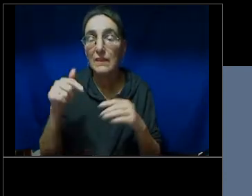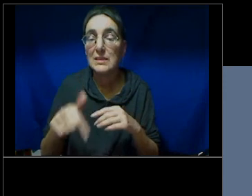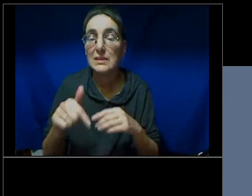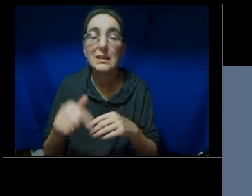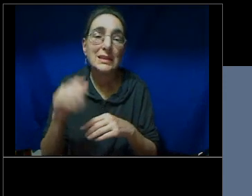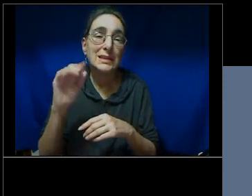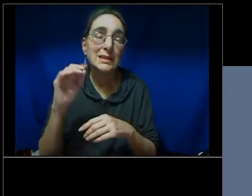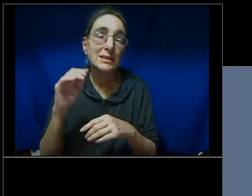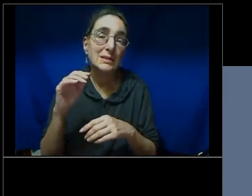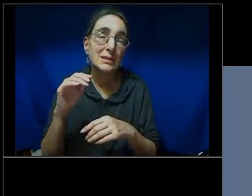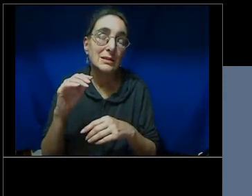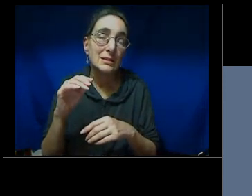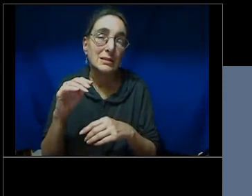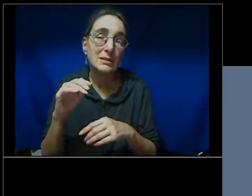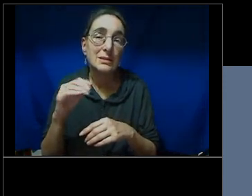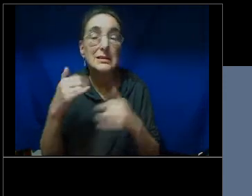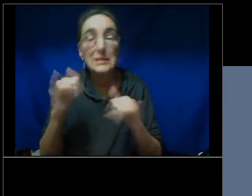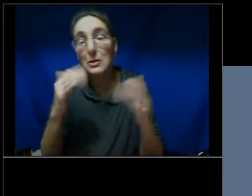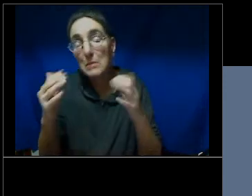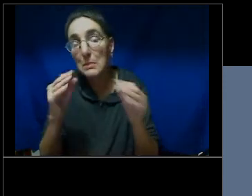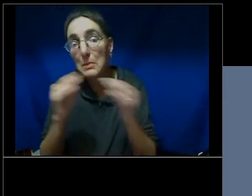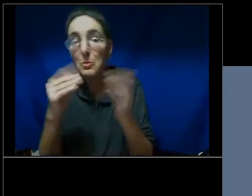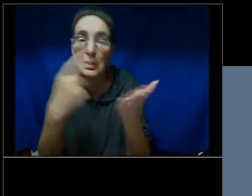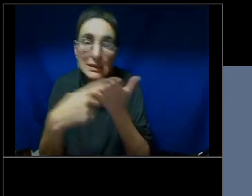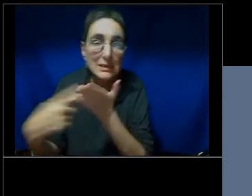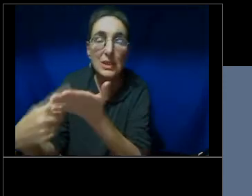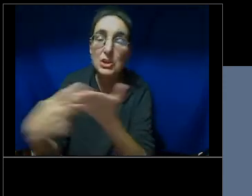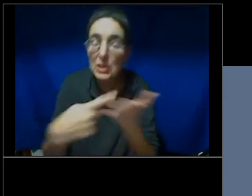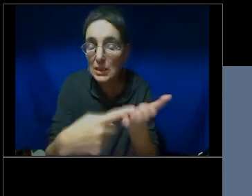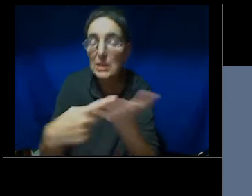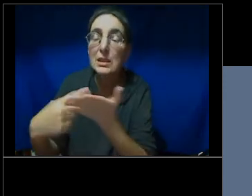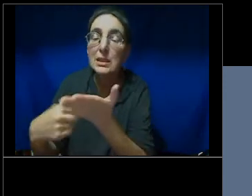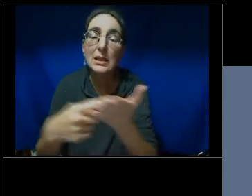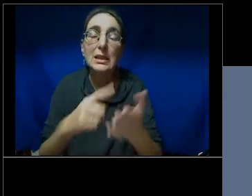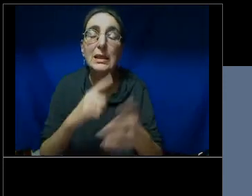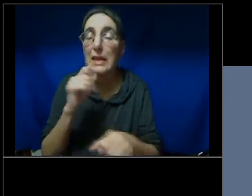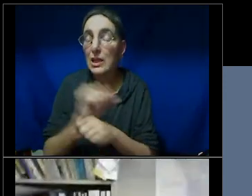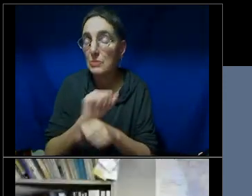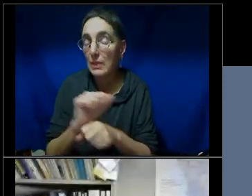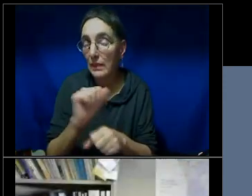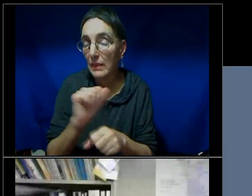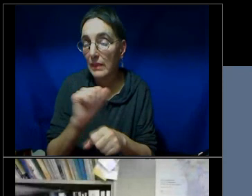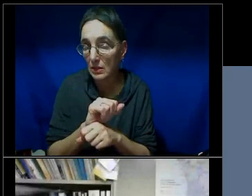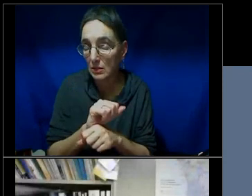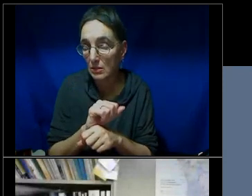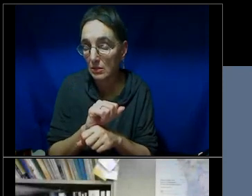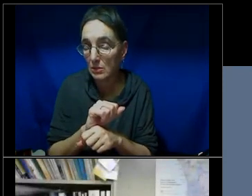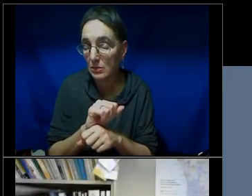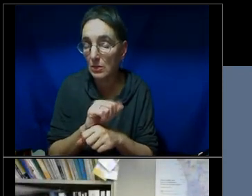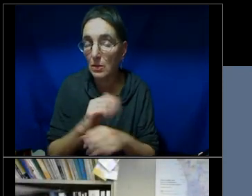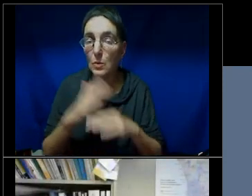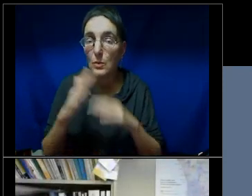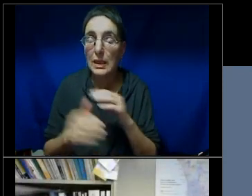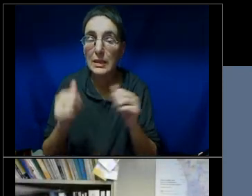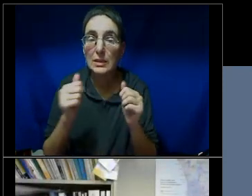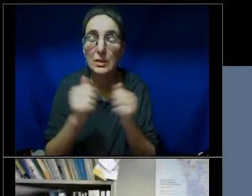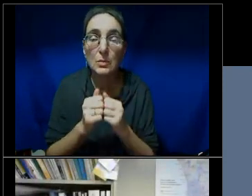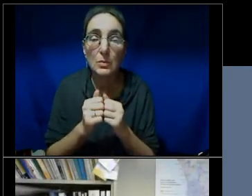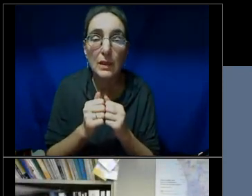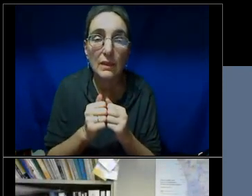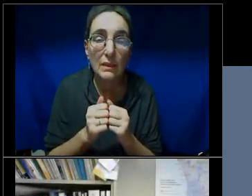might be some more discussion to be had, and we actually ended with some extra time,